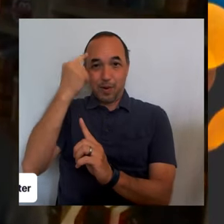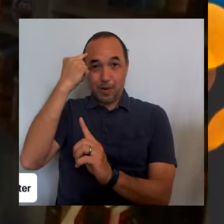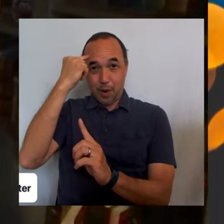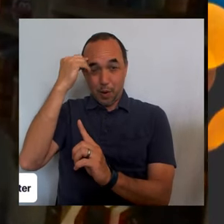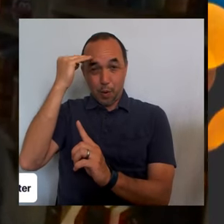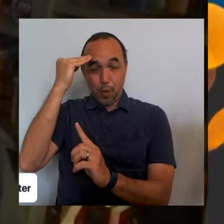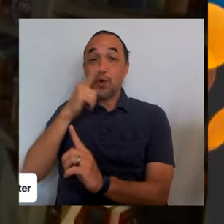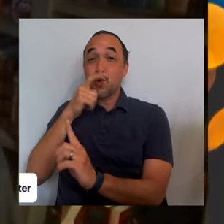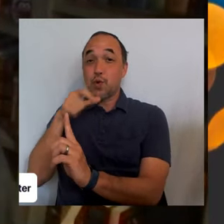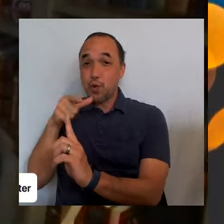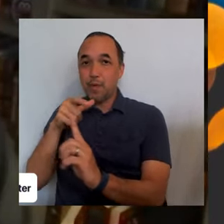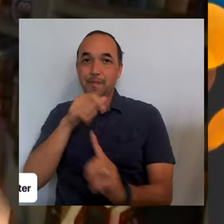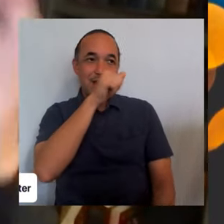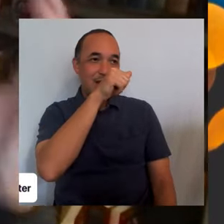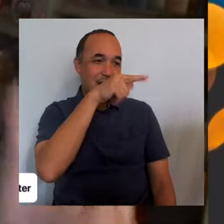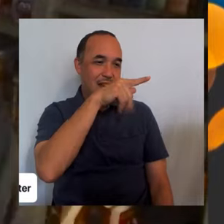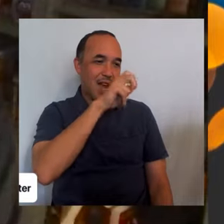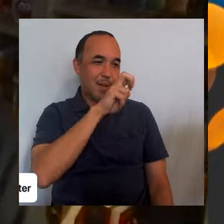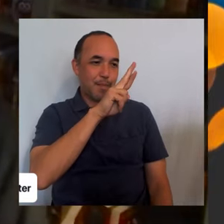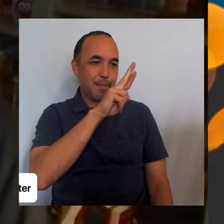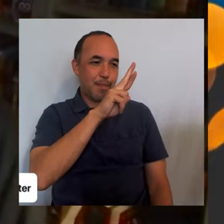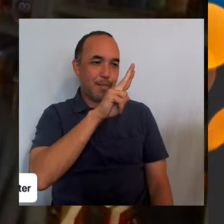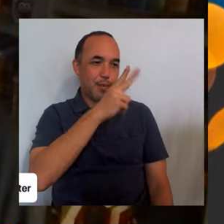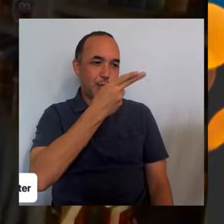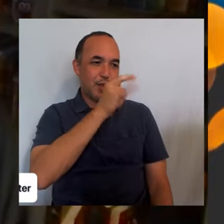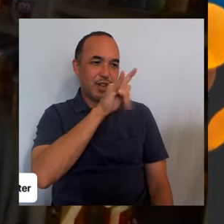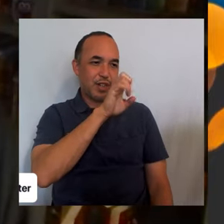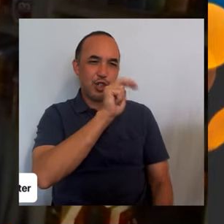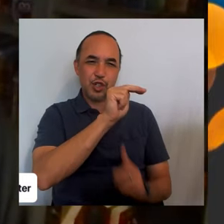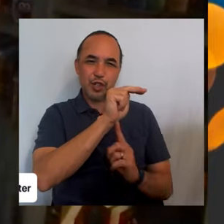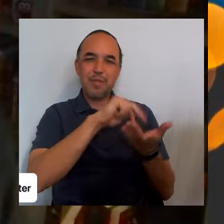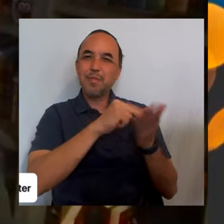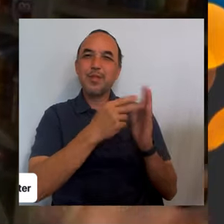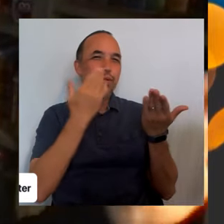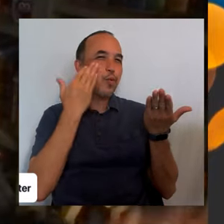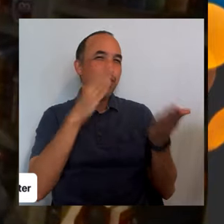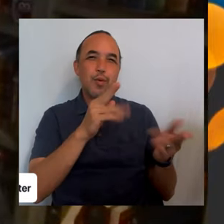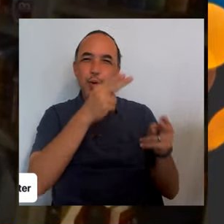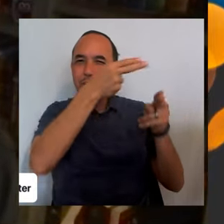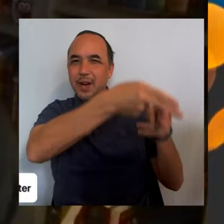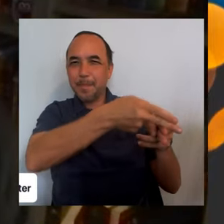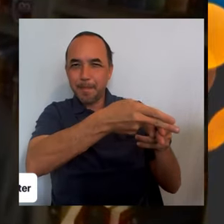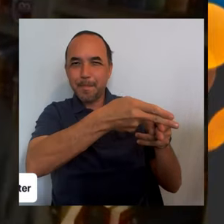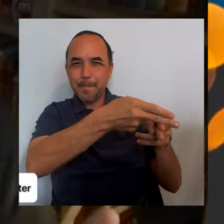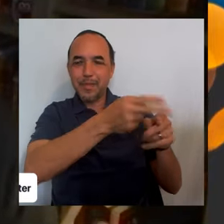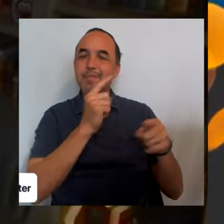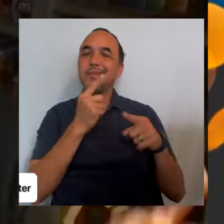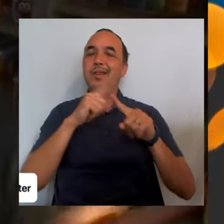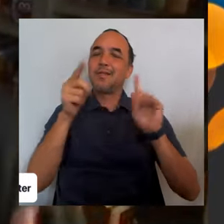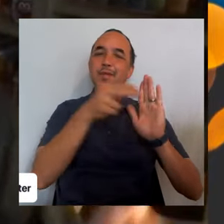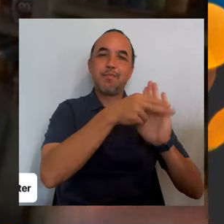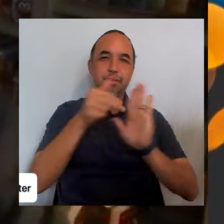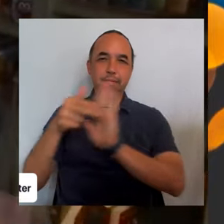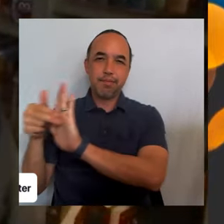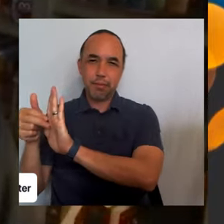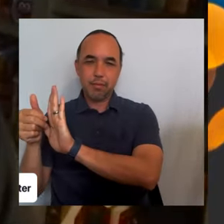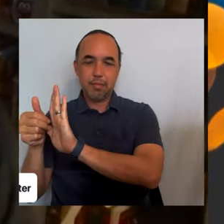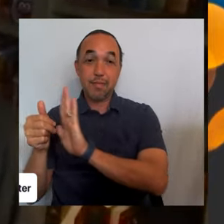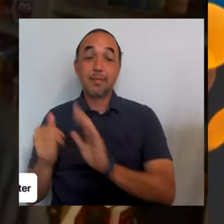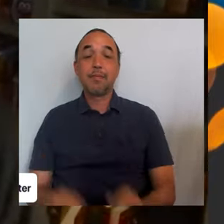Abraham Lincoln. Apparition, there's a bit of mystery there. You don't know who it is. Semantics. But that's just